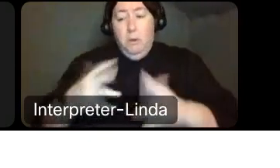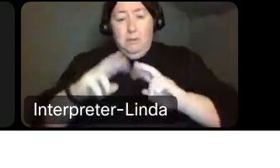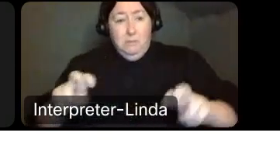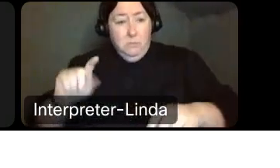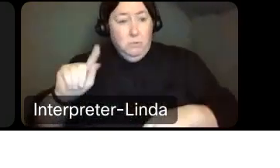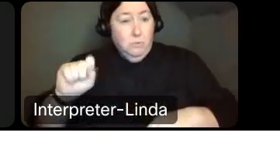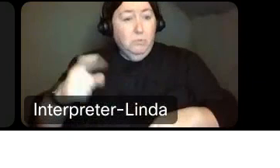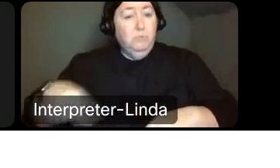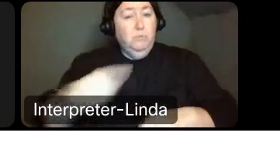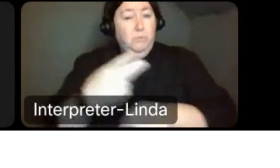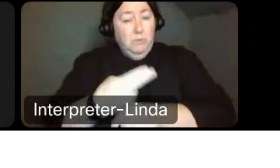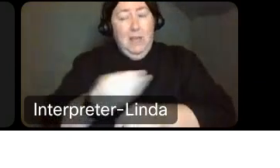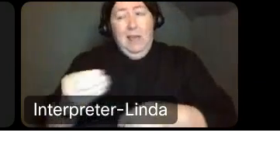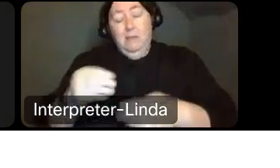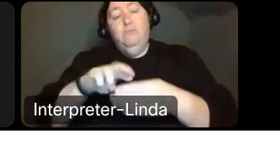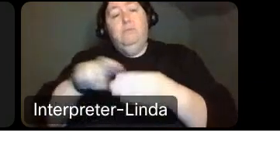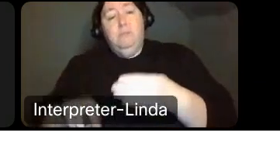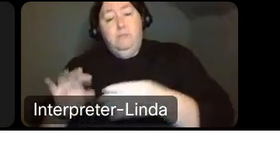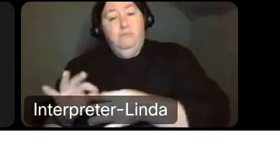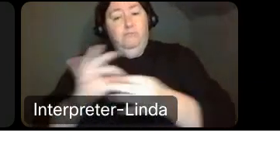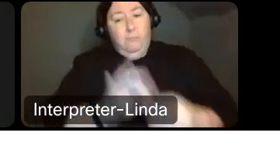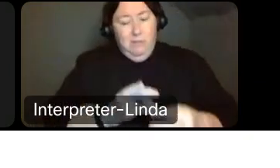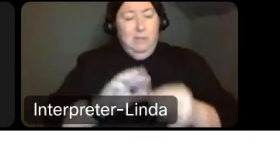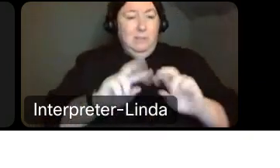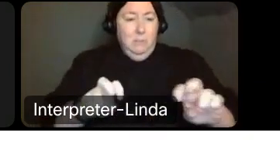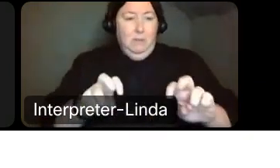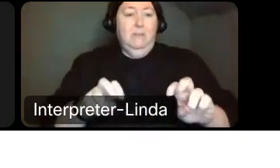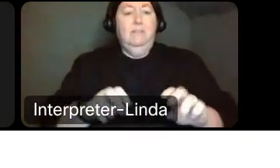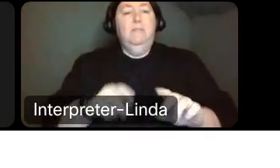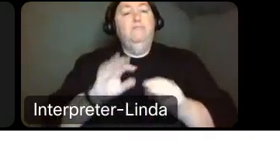of those assessments as they pertain to a child from their IEP.